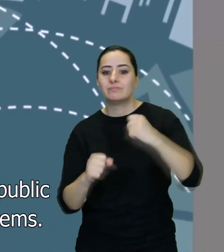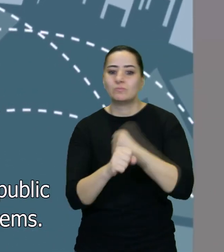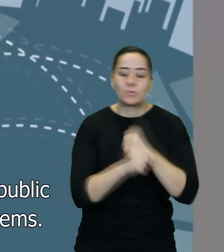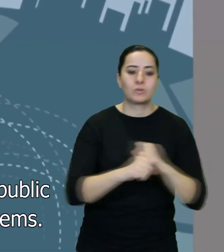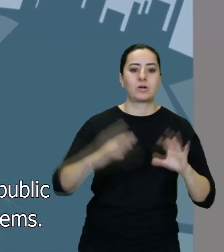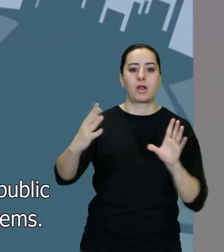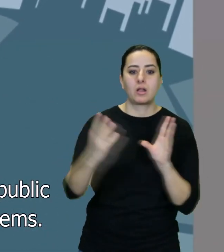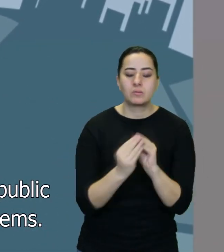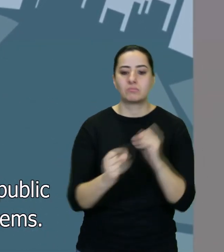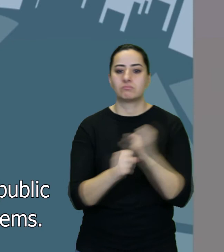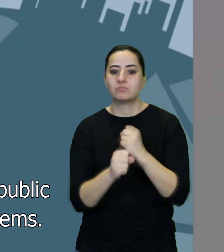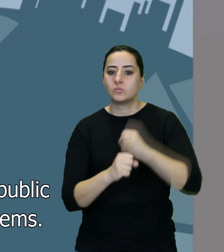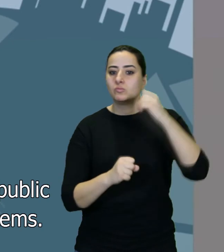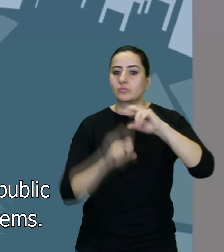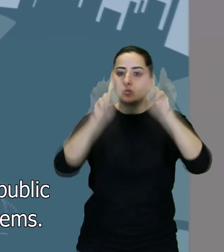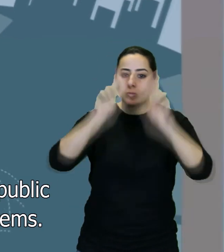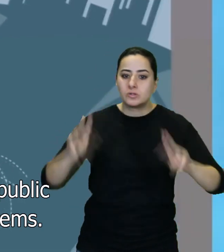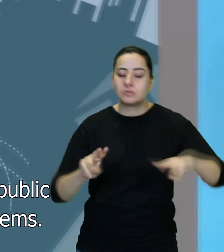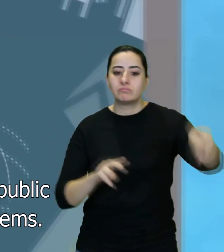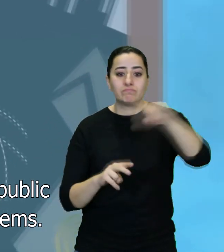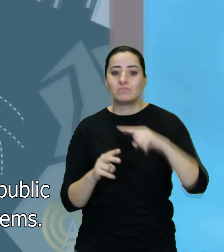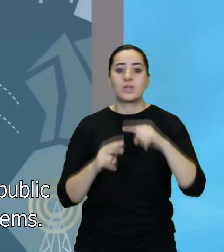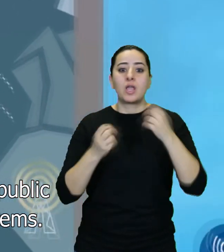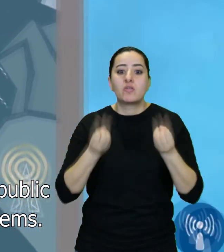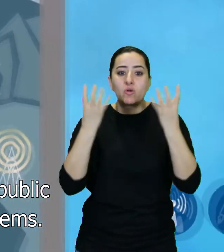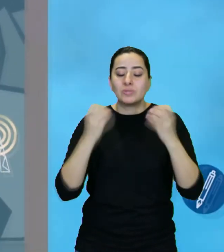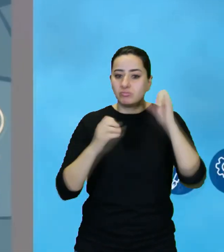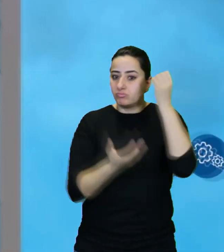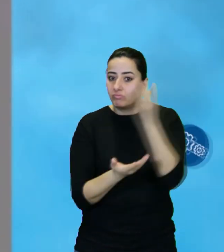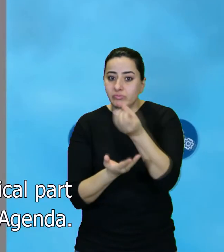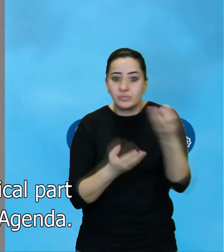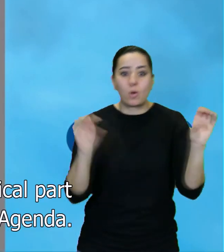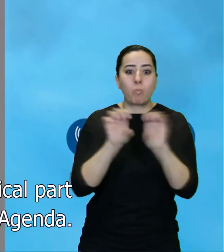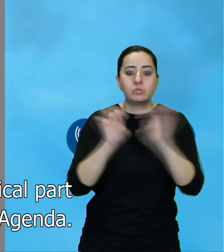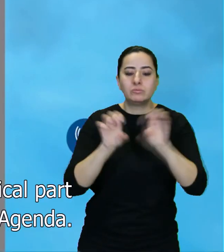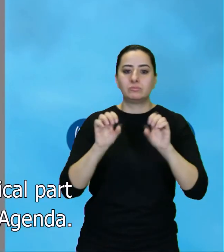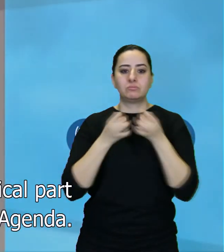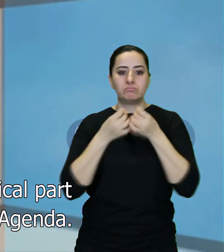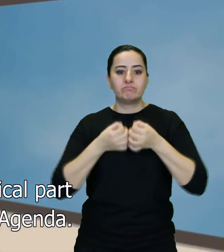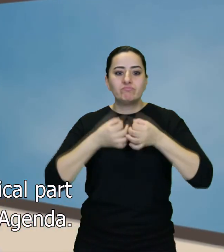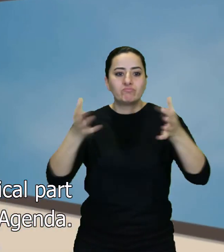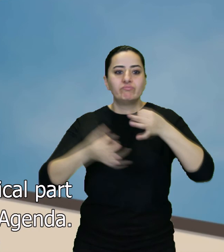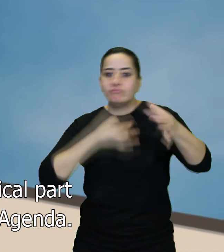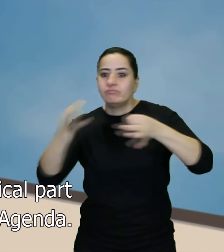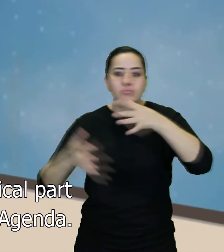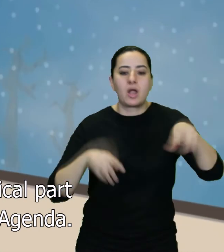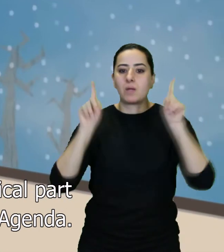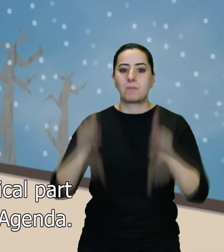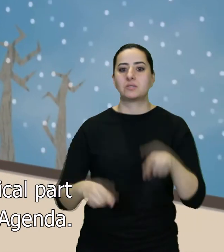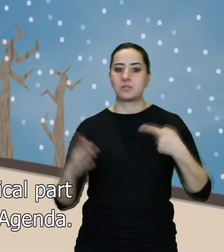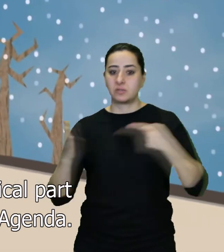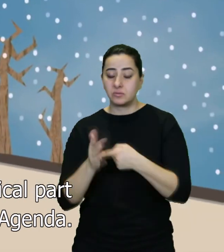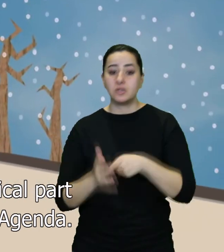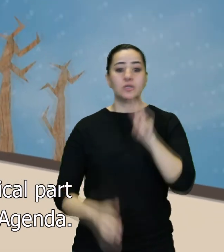and substantially increasing public access to early warning systems. The Sendai Framework is a critical part